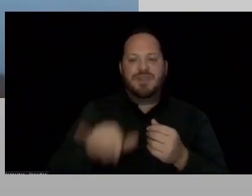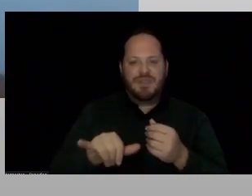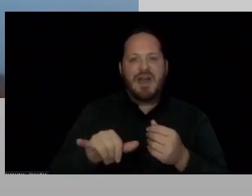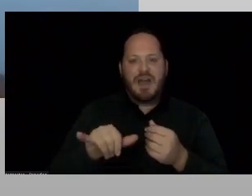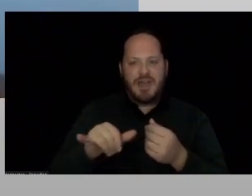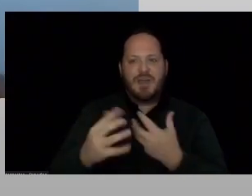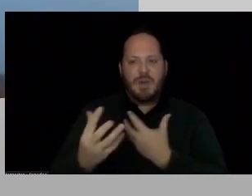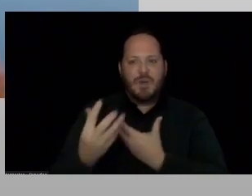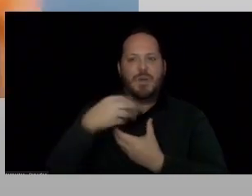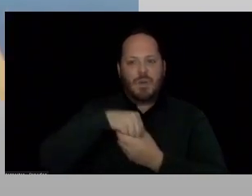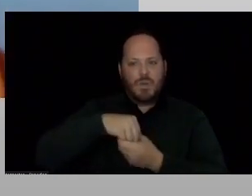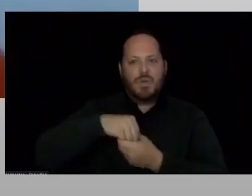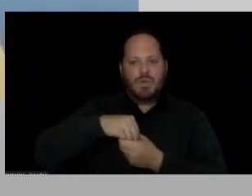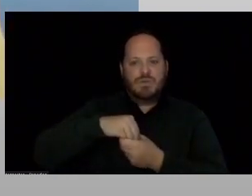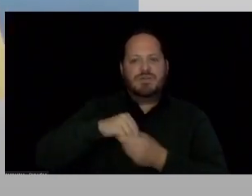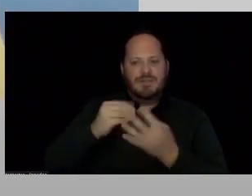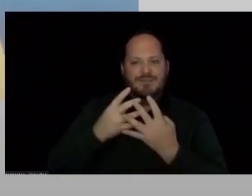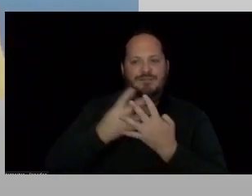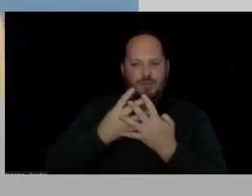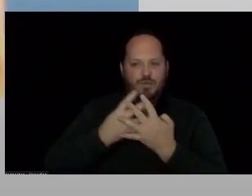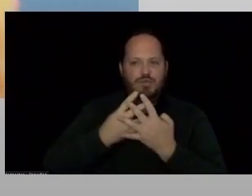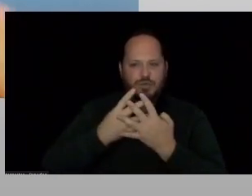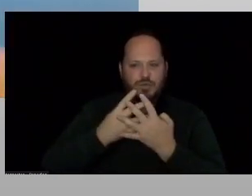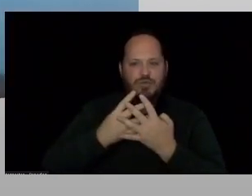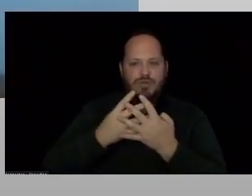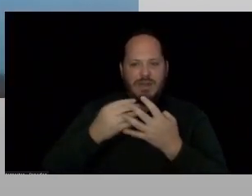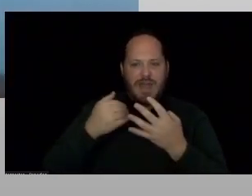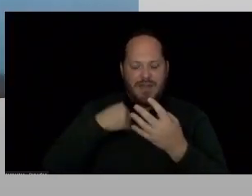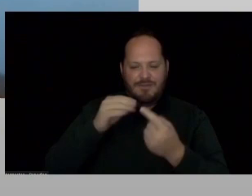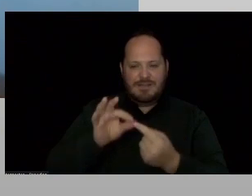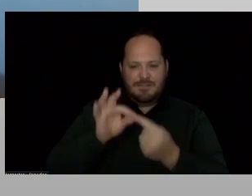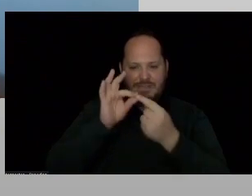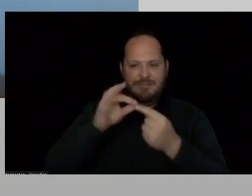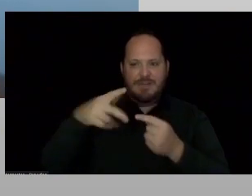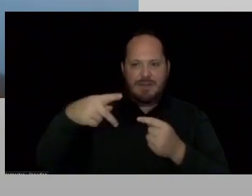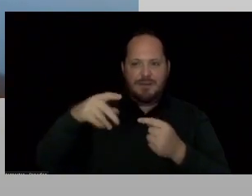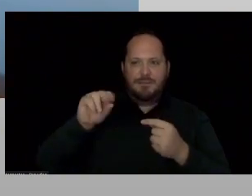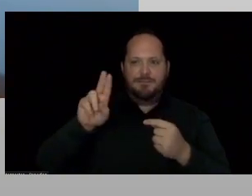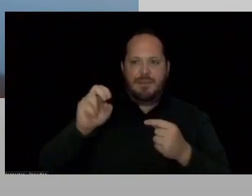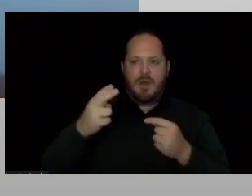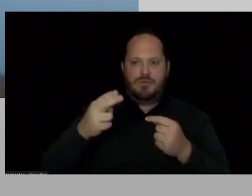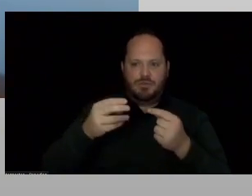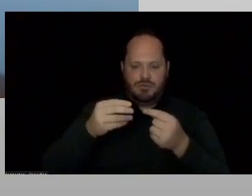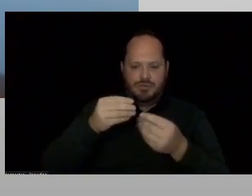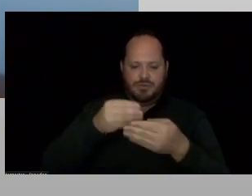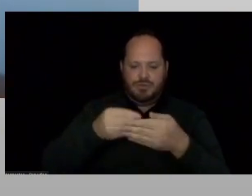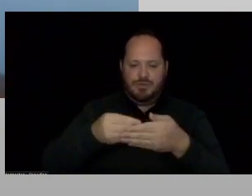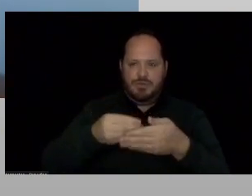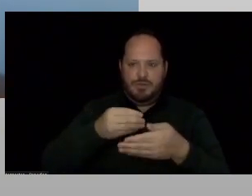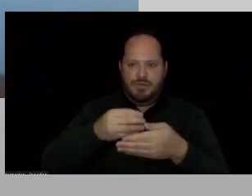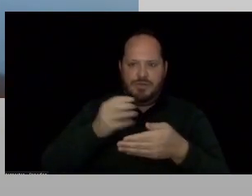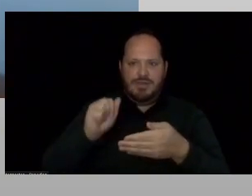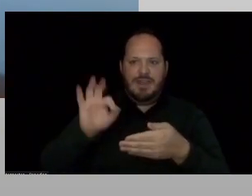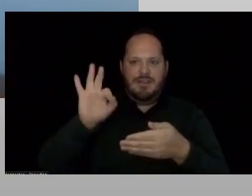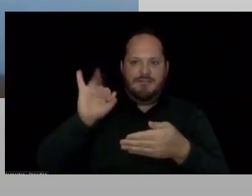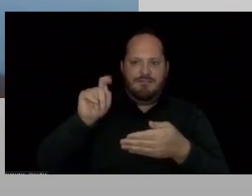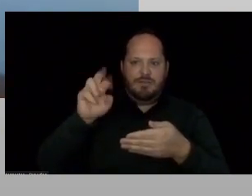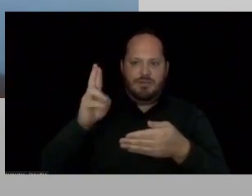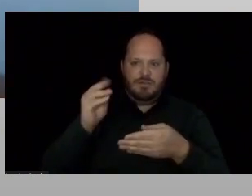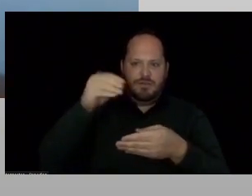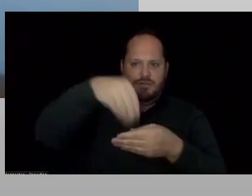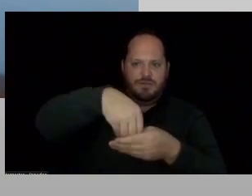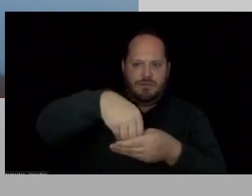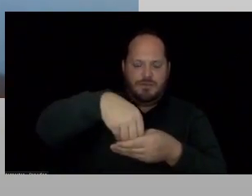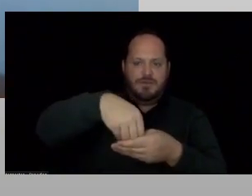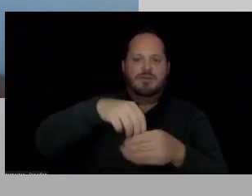that study of filtering by having a pouch where you can add a filter. We'll also have some face shield designs posted so you